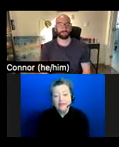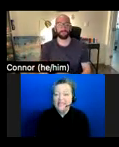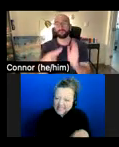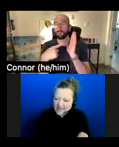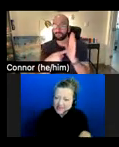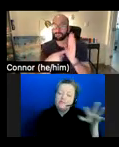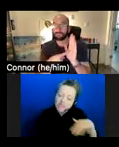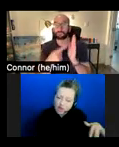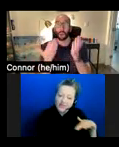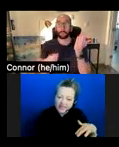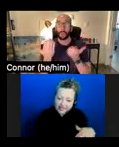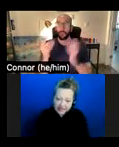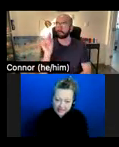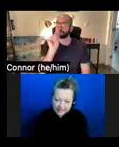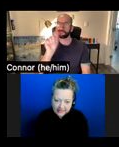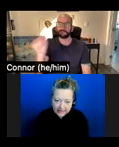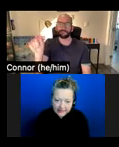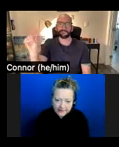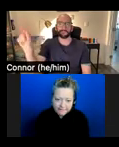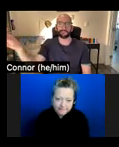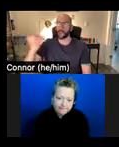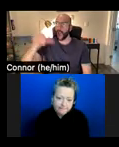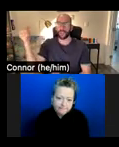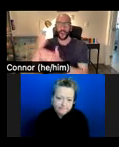for later, it's the same thing, but it's all within this space.